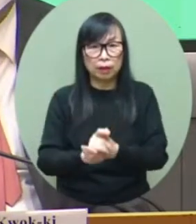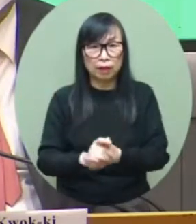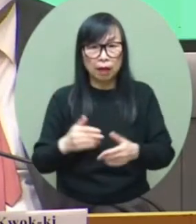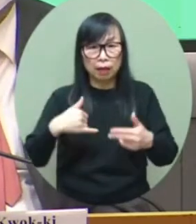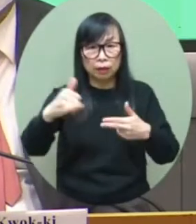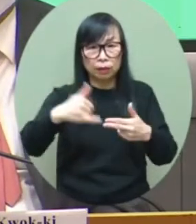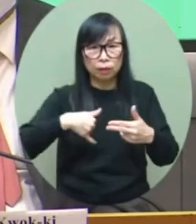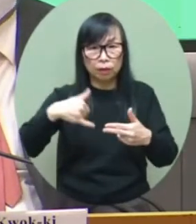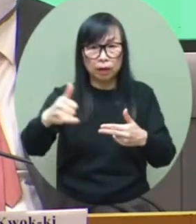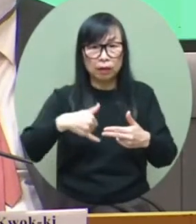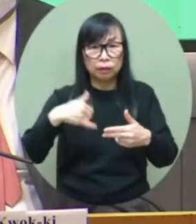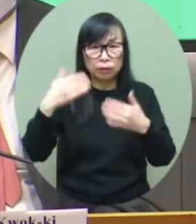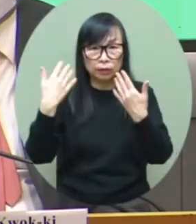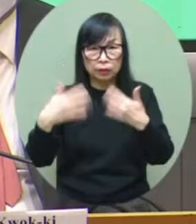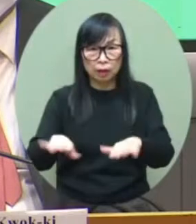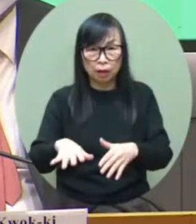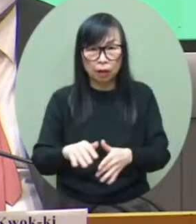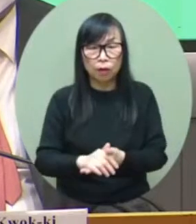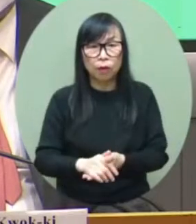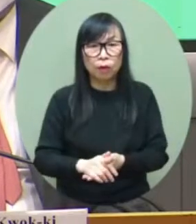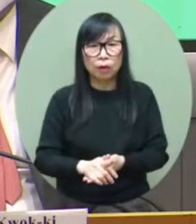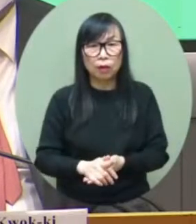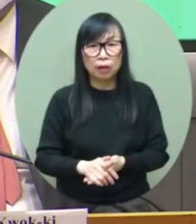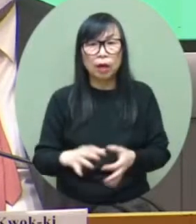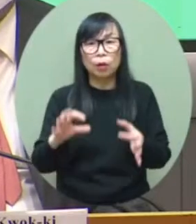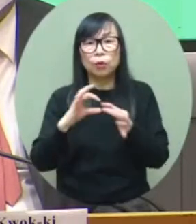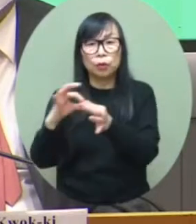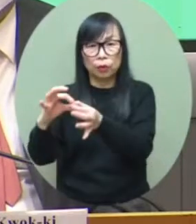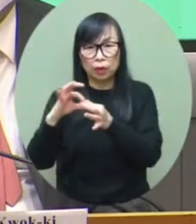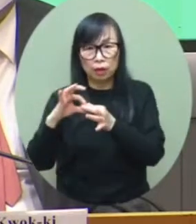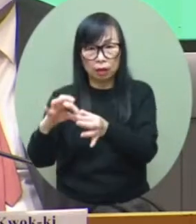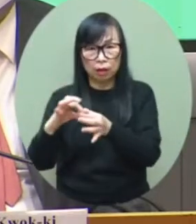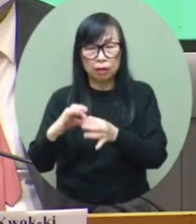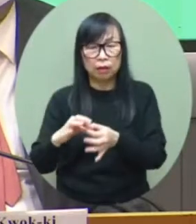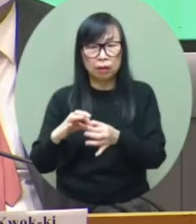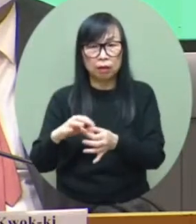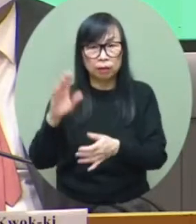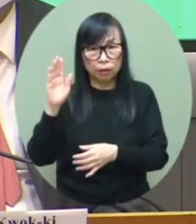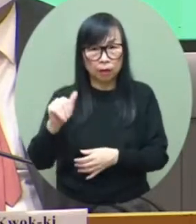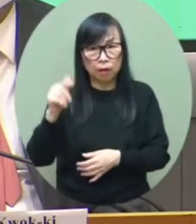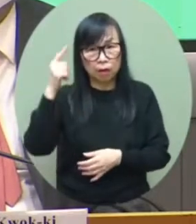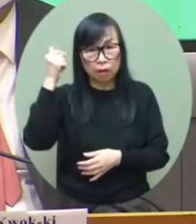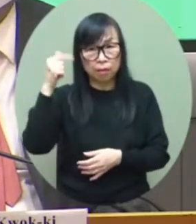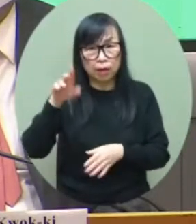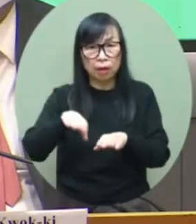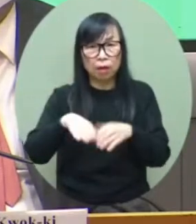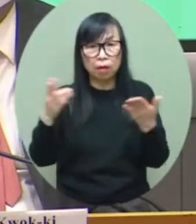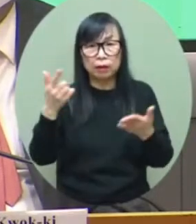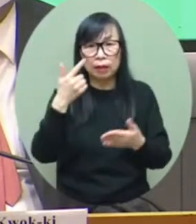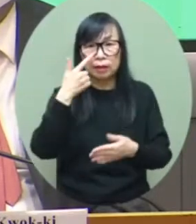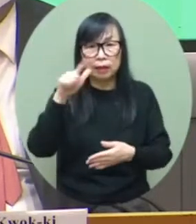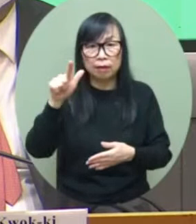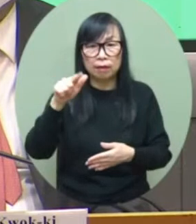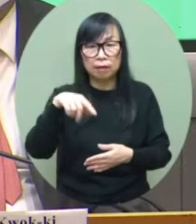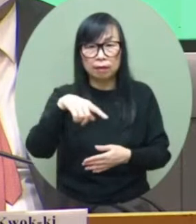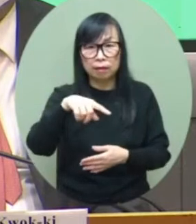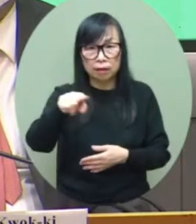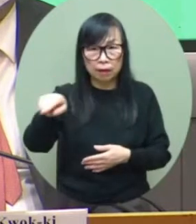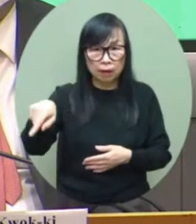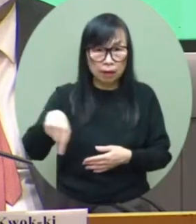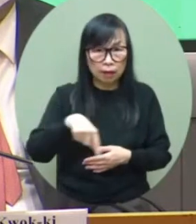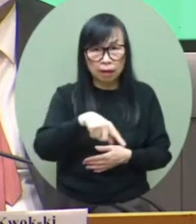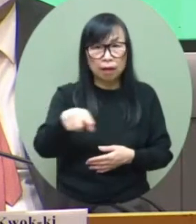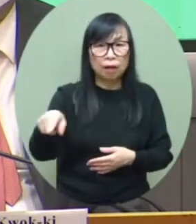After the resumption of cross-boundary travel, we will reach out to our counterparts in the mainland